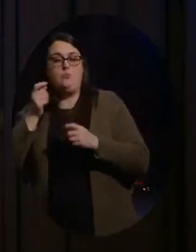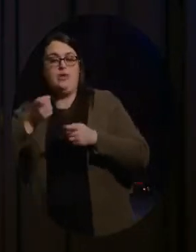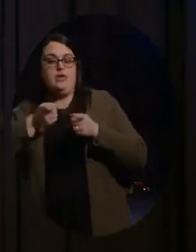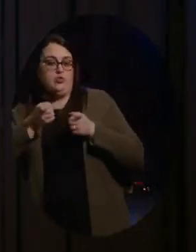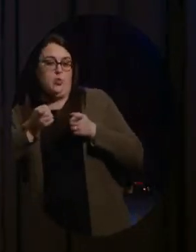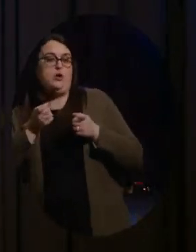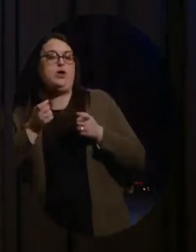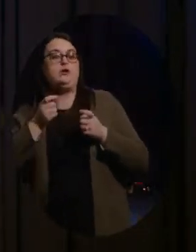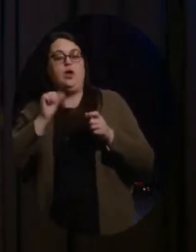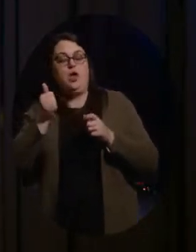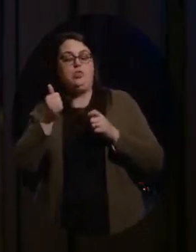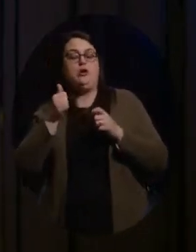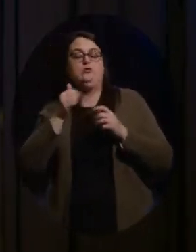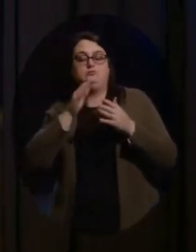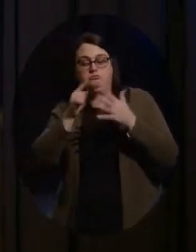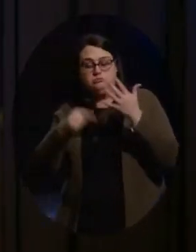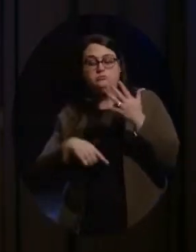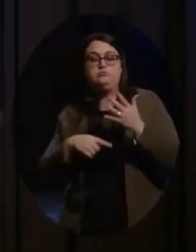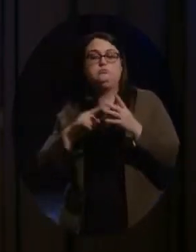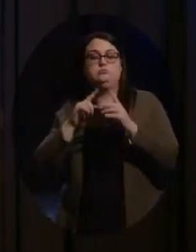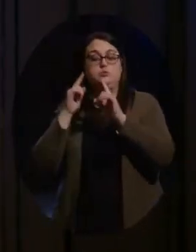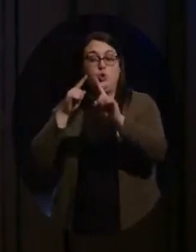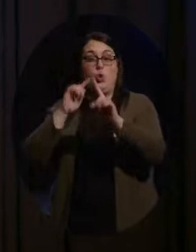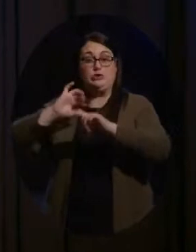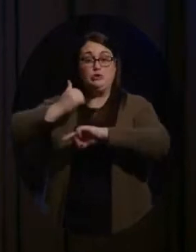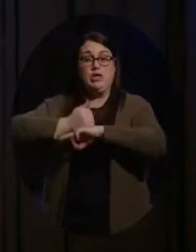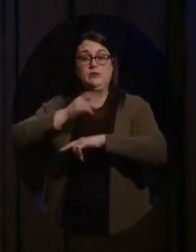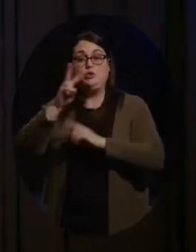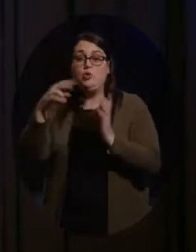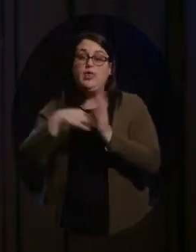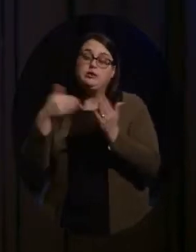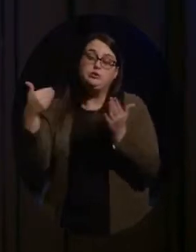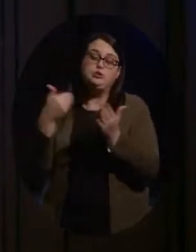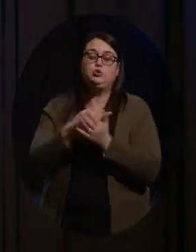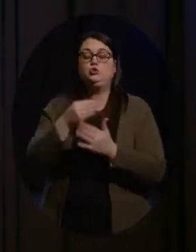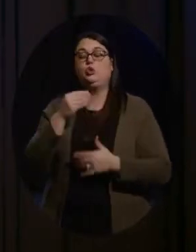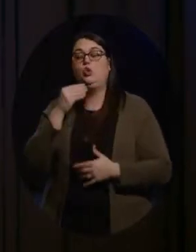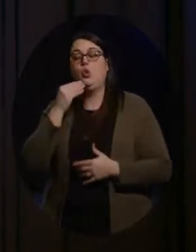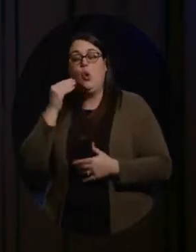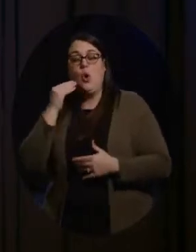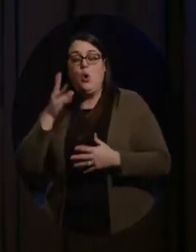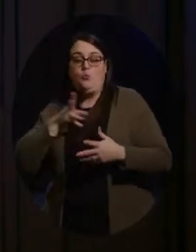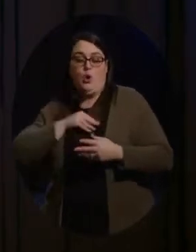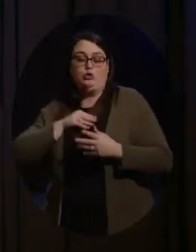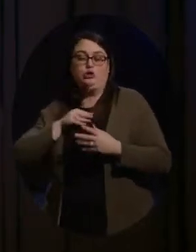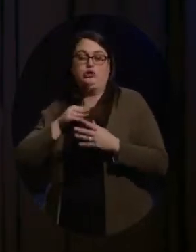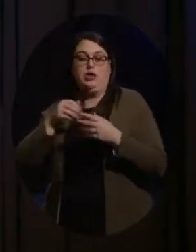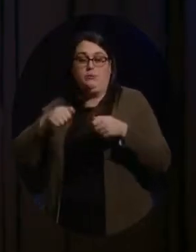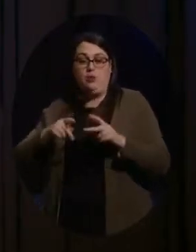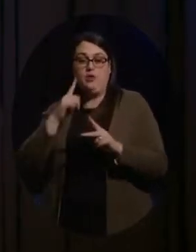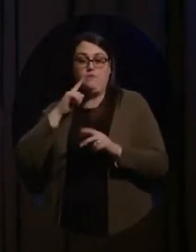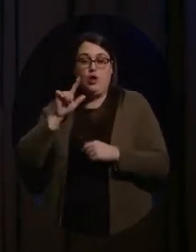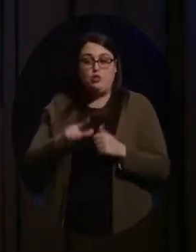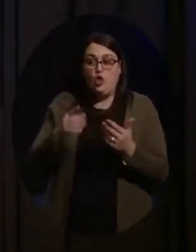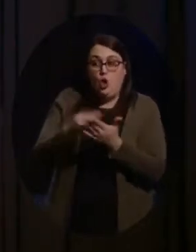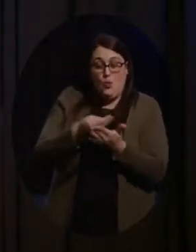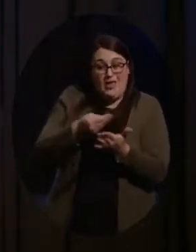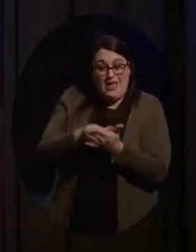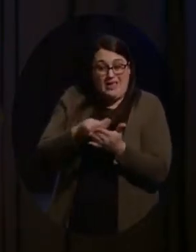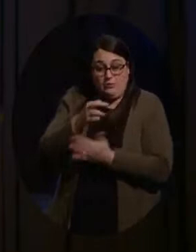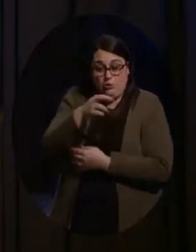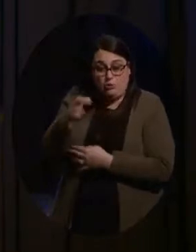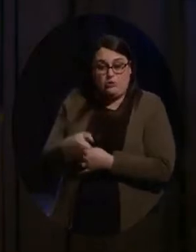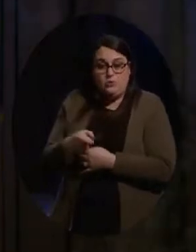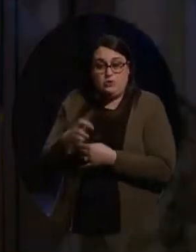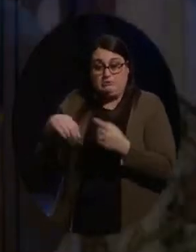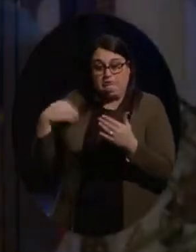with the goal of creating 2,000 new homeownership opportunities for low-income Richmonders